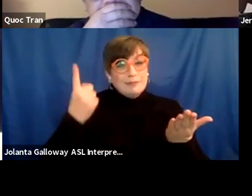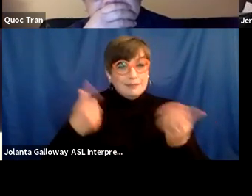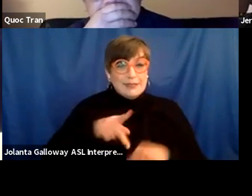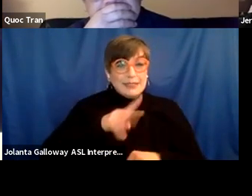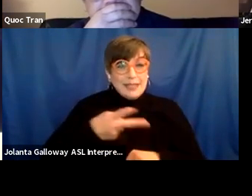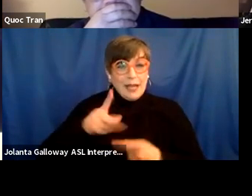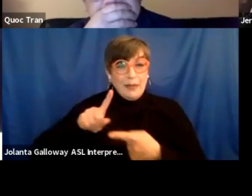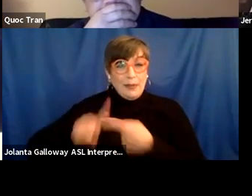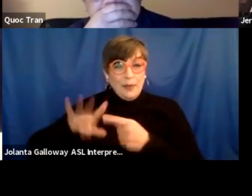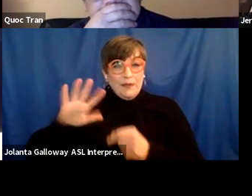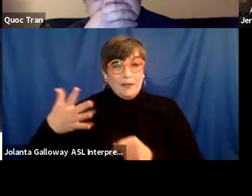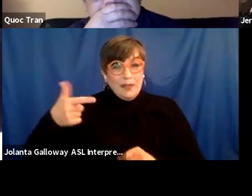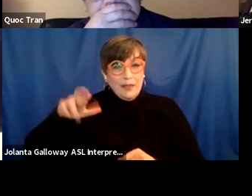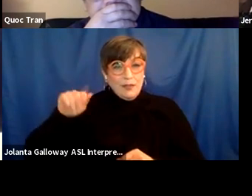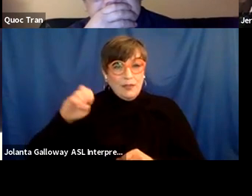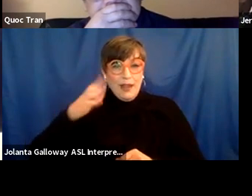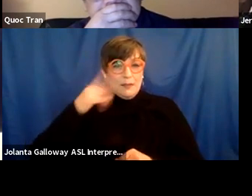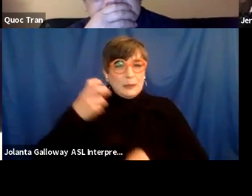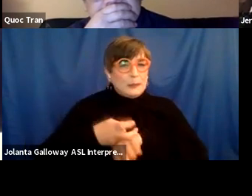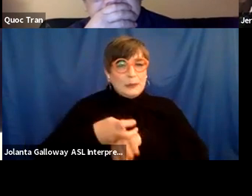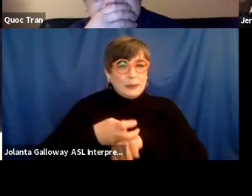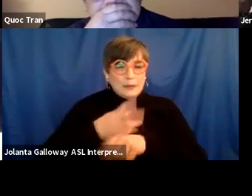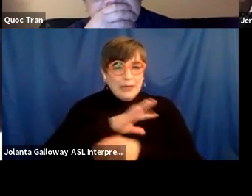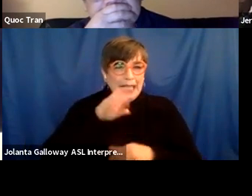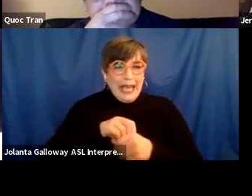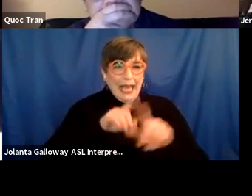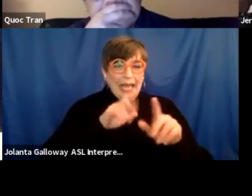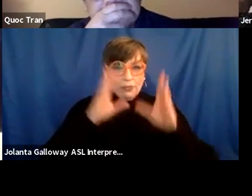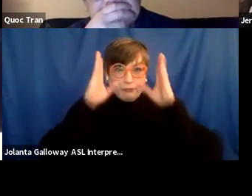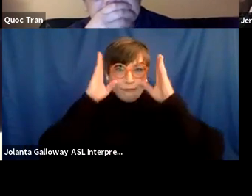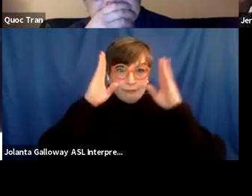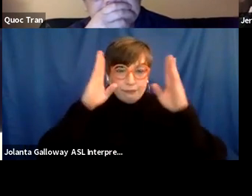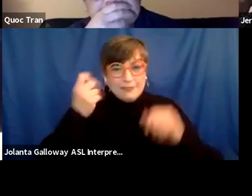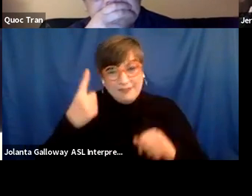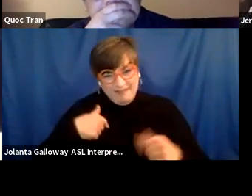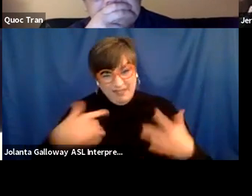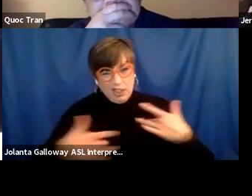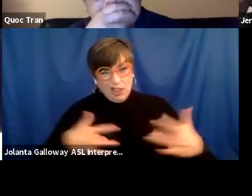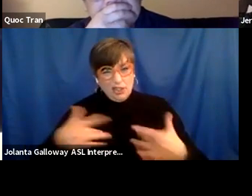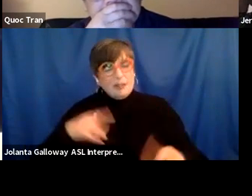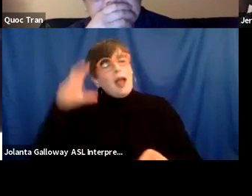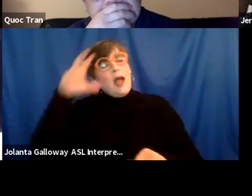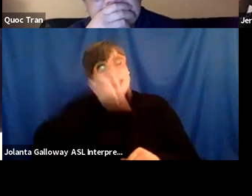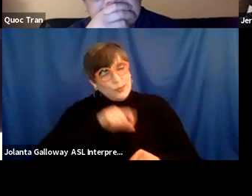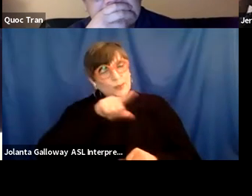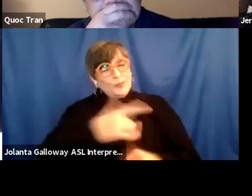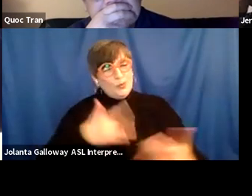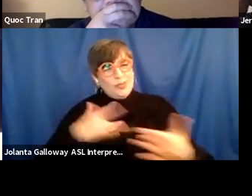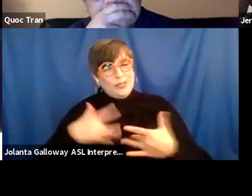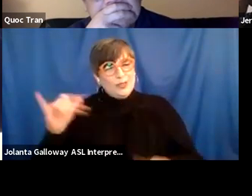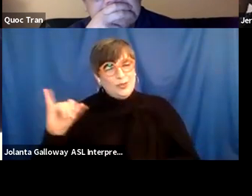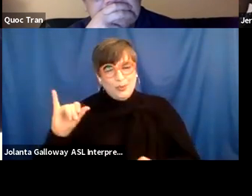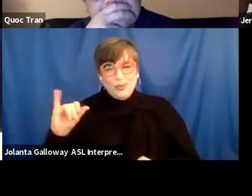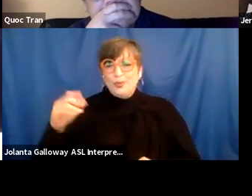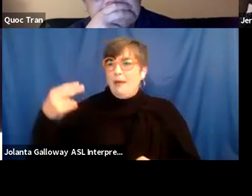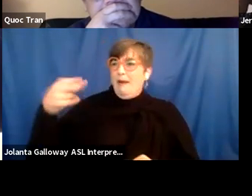hard it is for them to stay engaged. But I am concerned, and I assume you are, Superintendent, about our high school students. And I